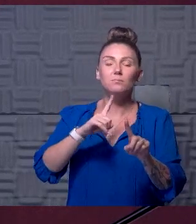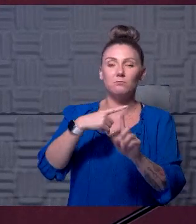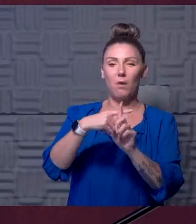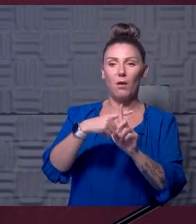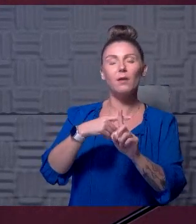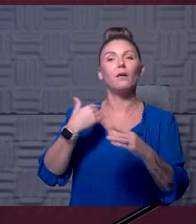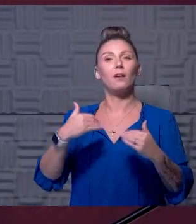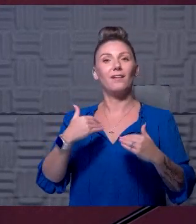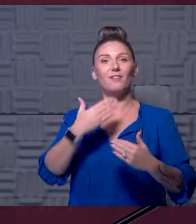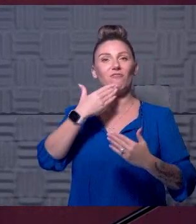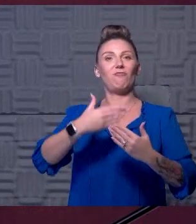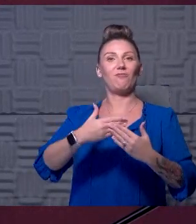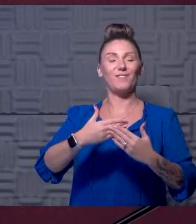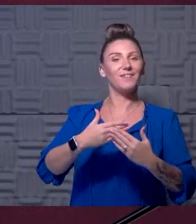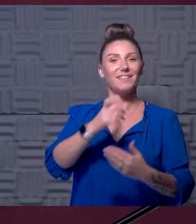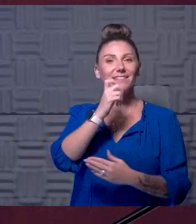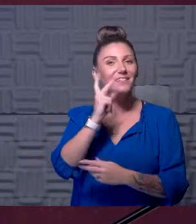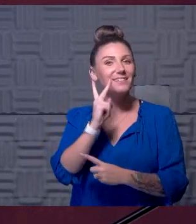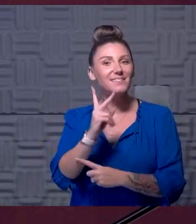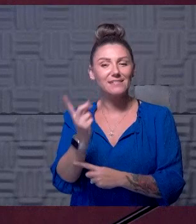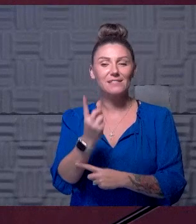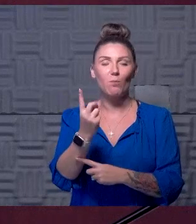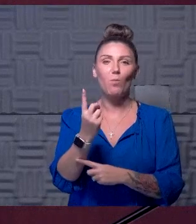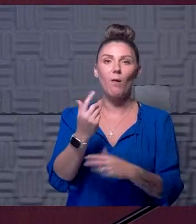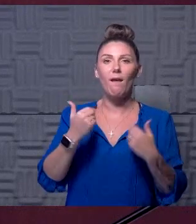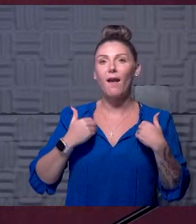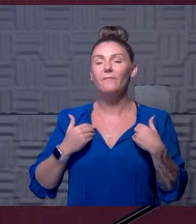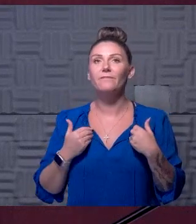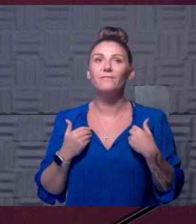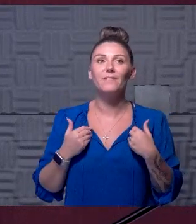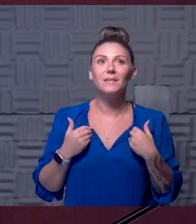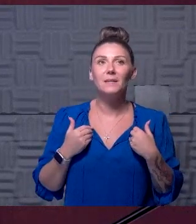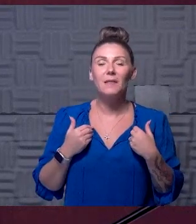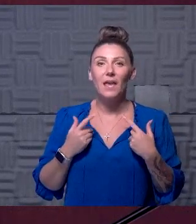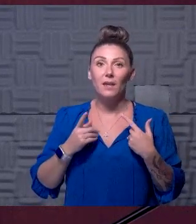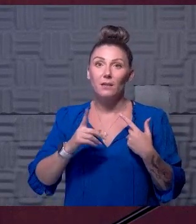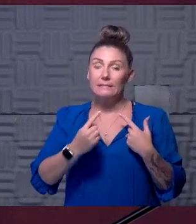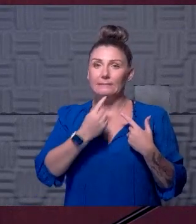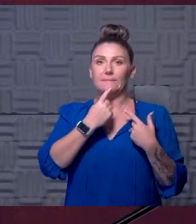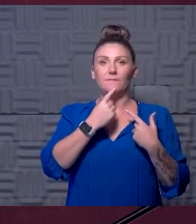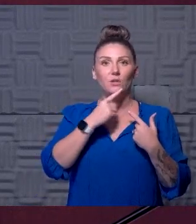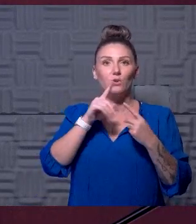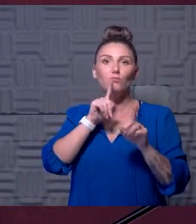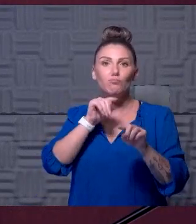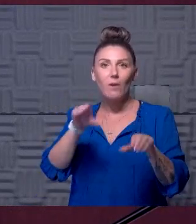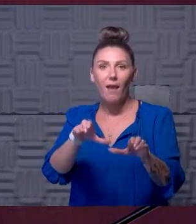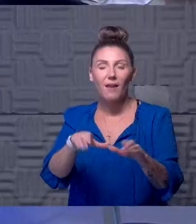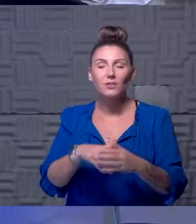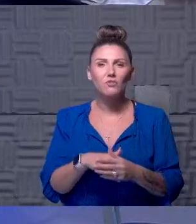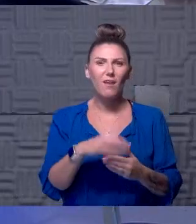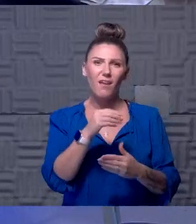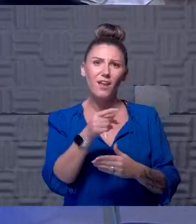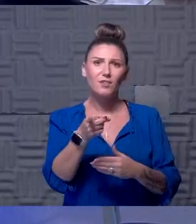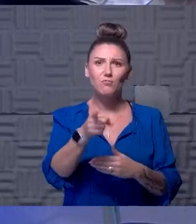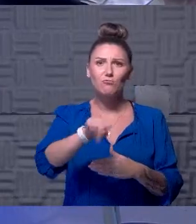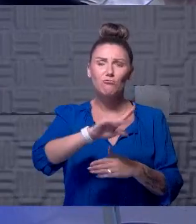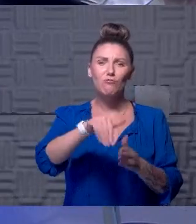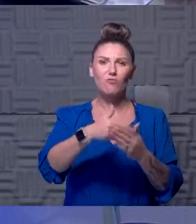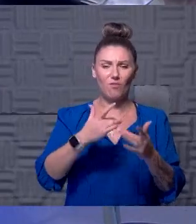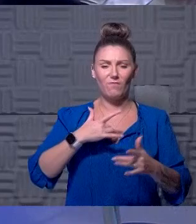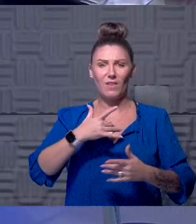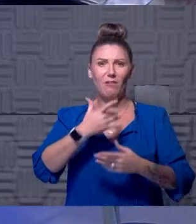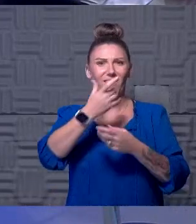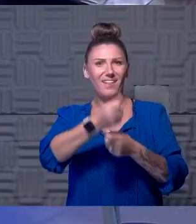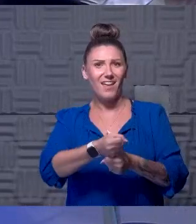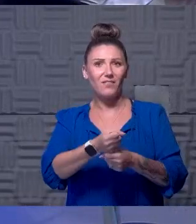me that we did not see somebody, have a significant reaction to the vaccine. And you all feel pretty confident, I think, about